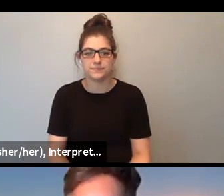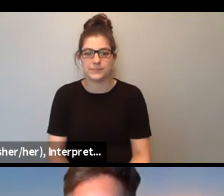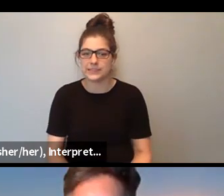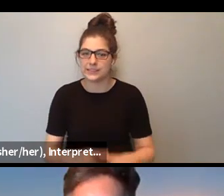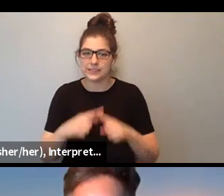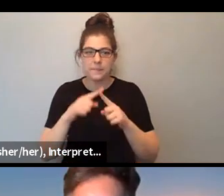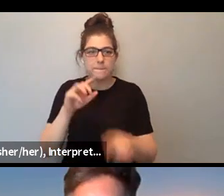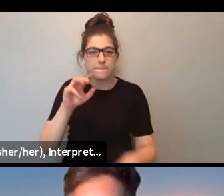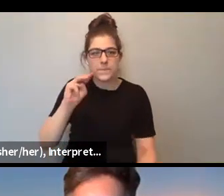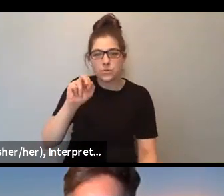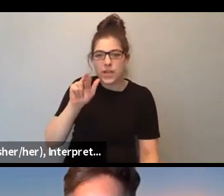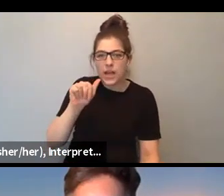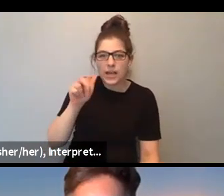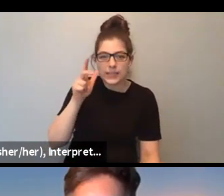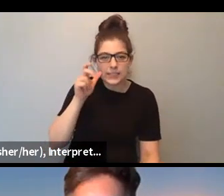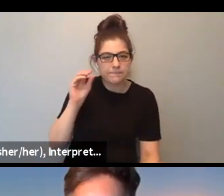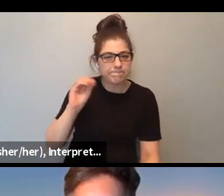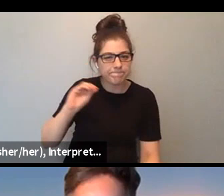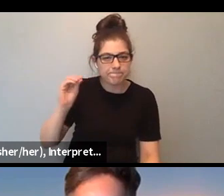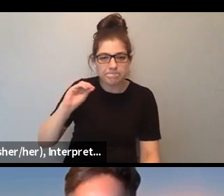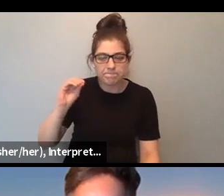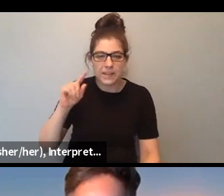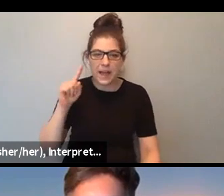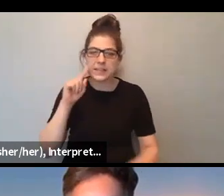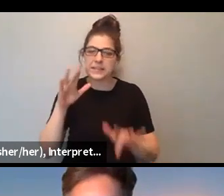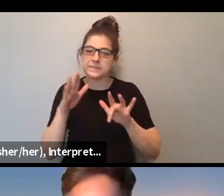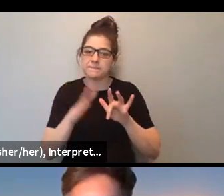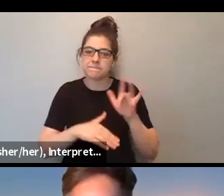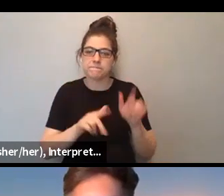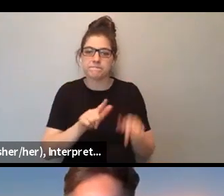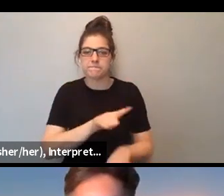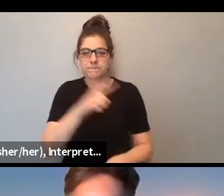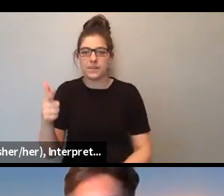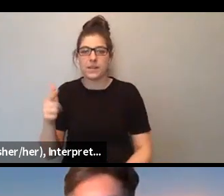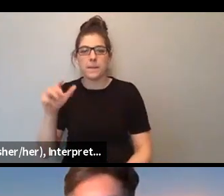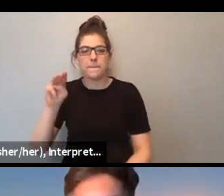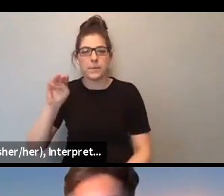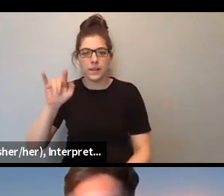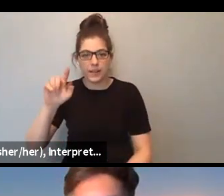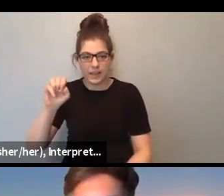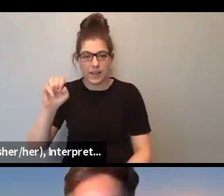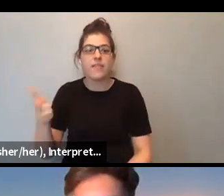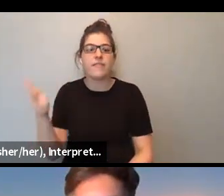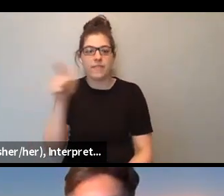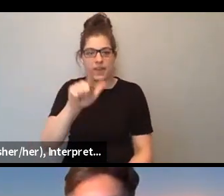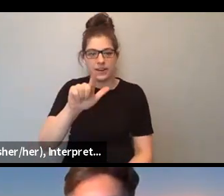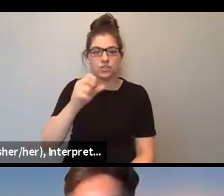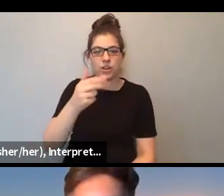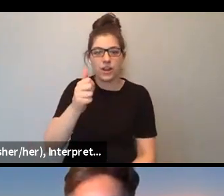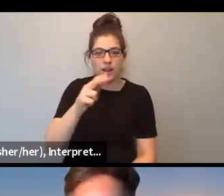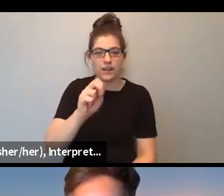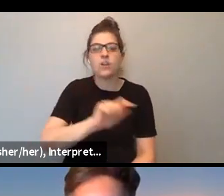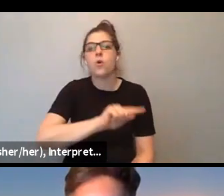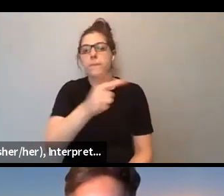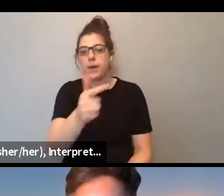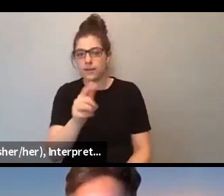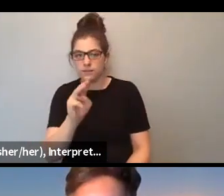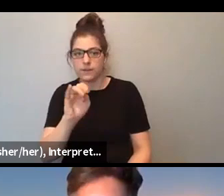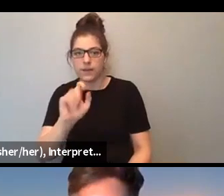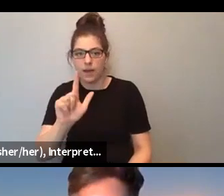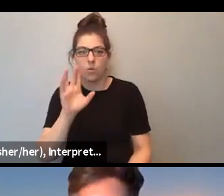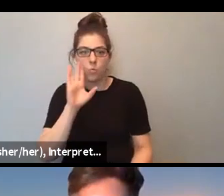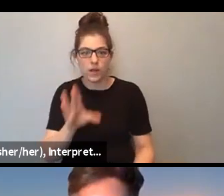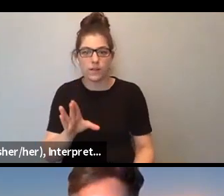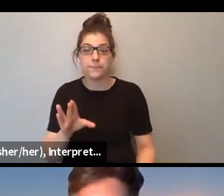Don't hear Miguel, so why don't we skip to Millie and then Shane, and then we'll circle back to you, friend.